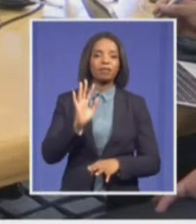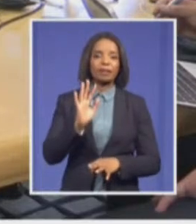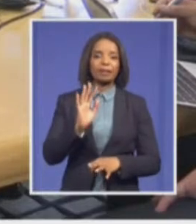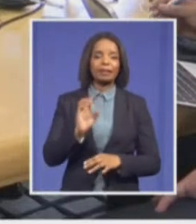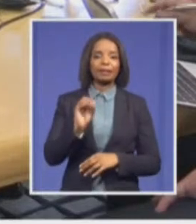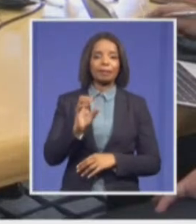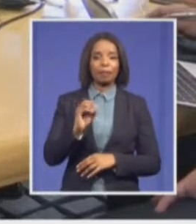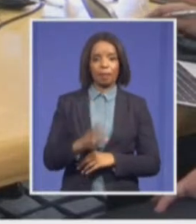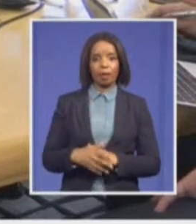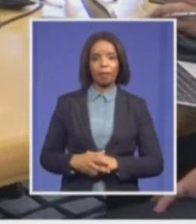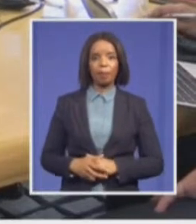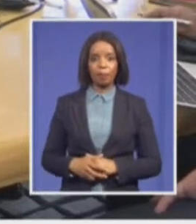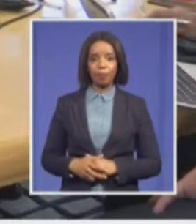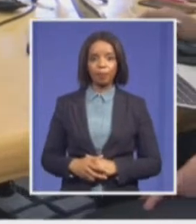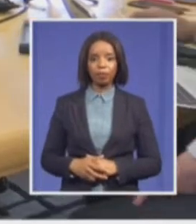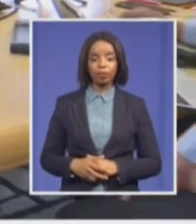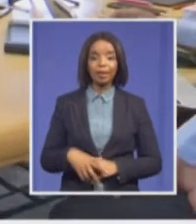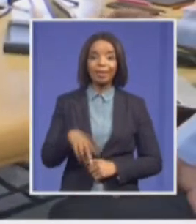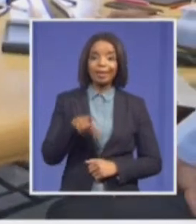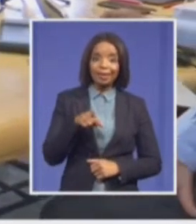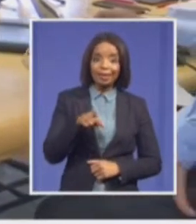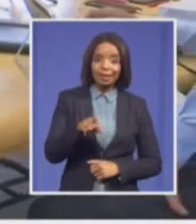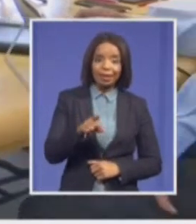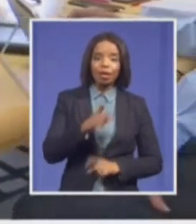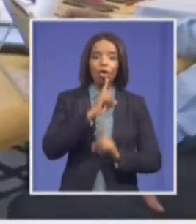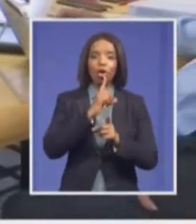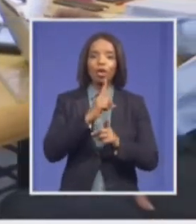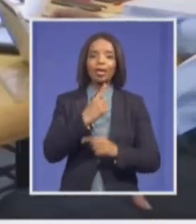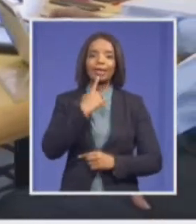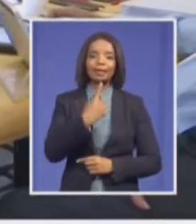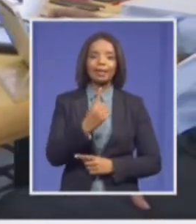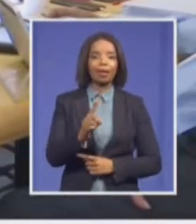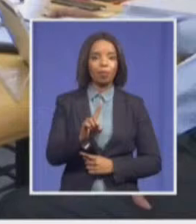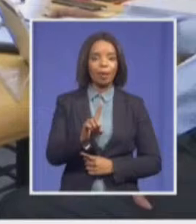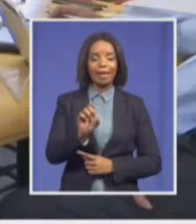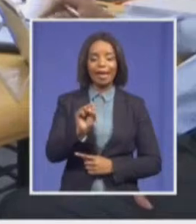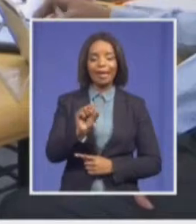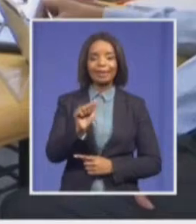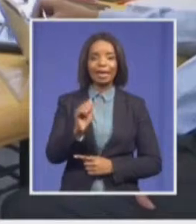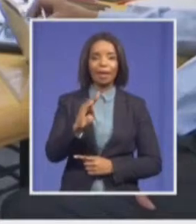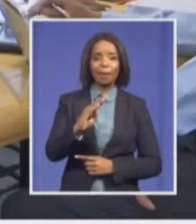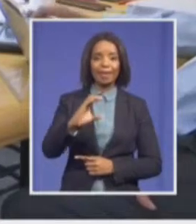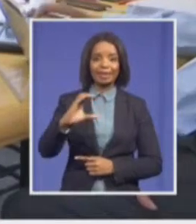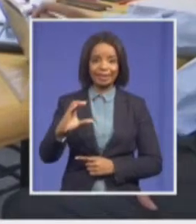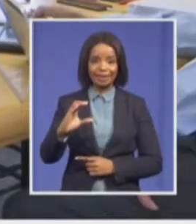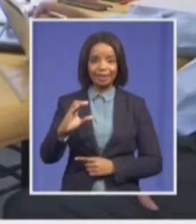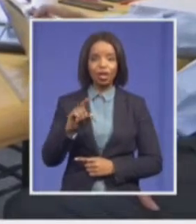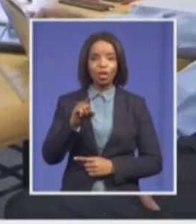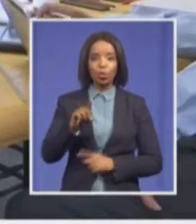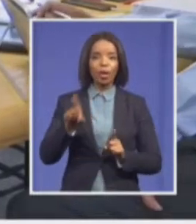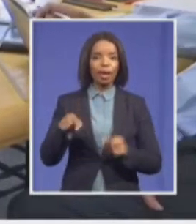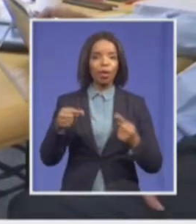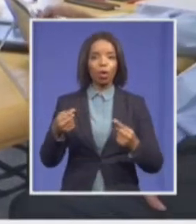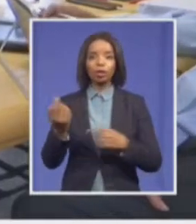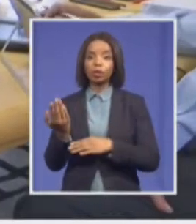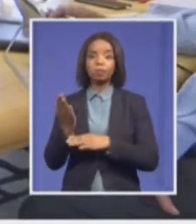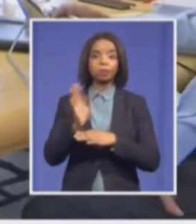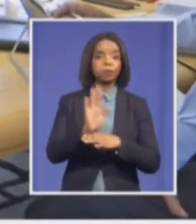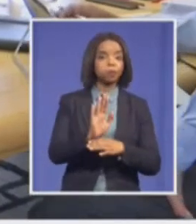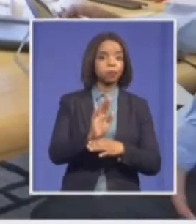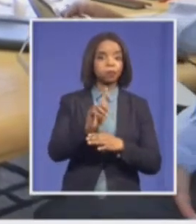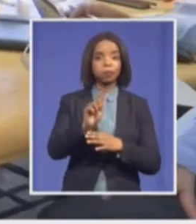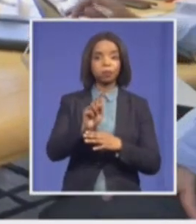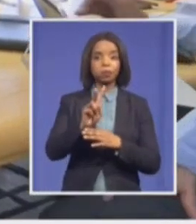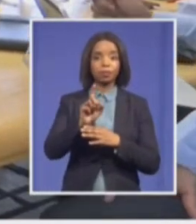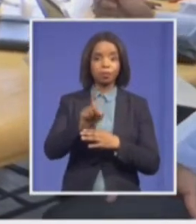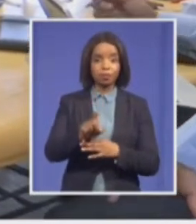says, SABC, you cannot air this program pending an action to be brought by the